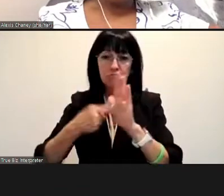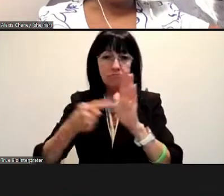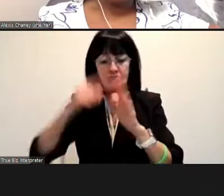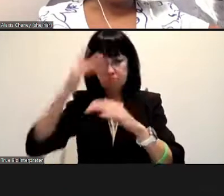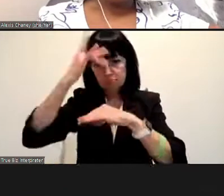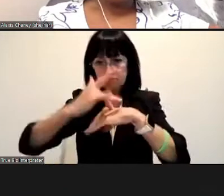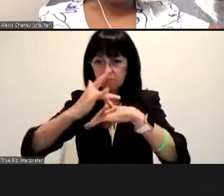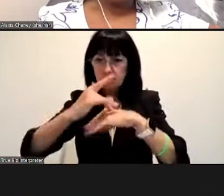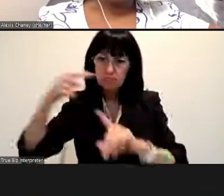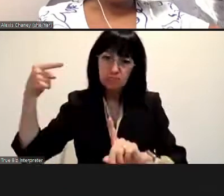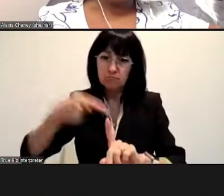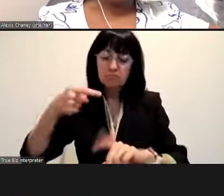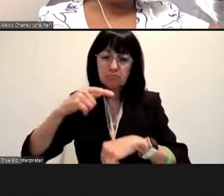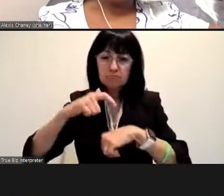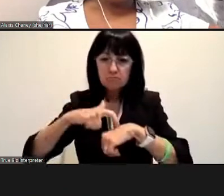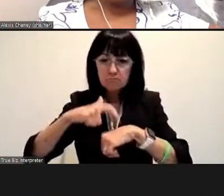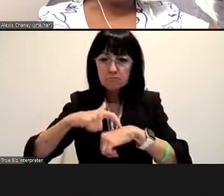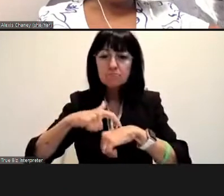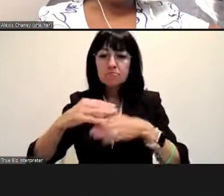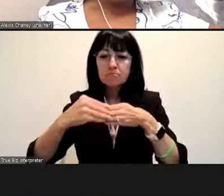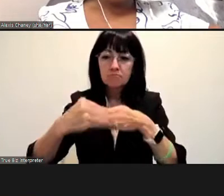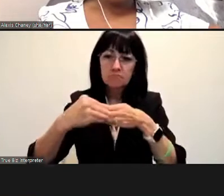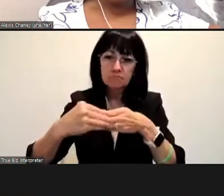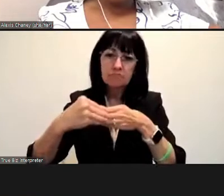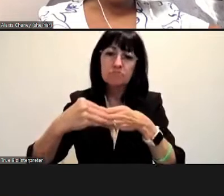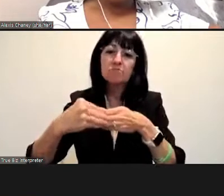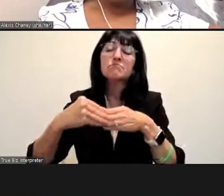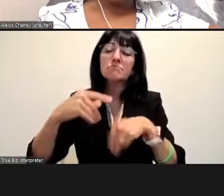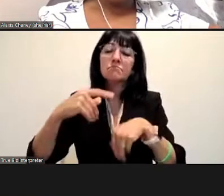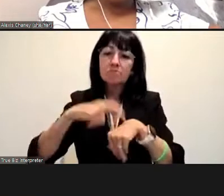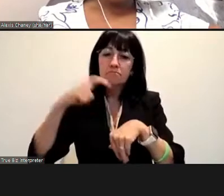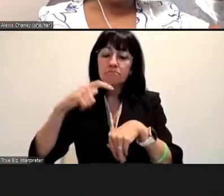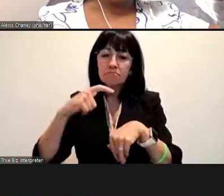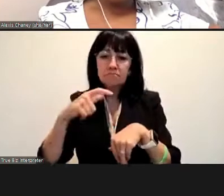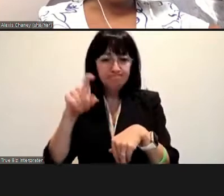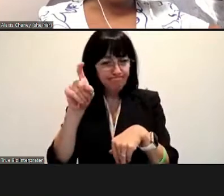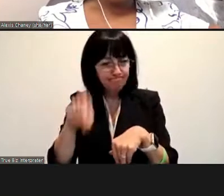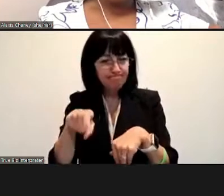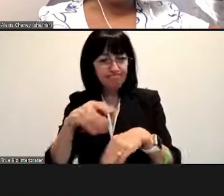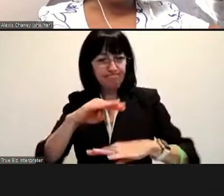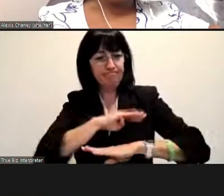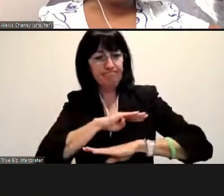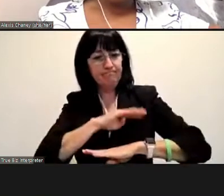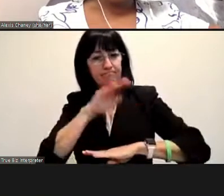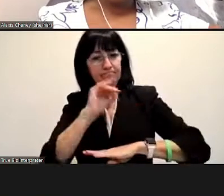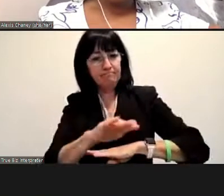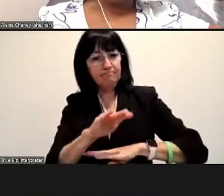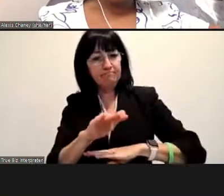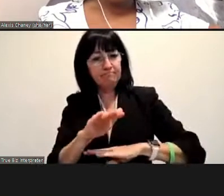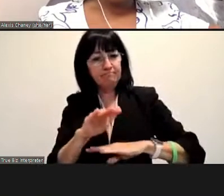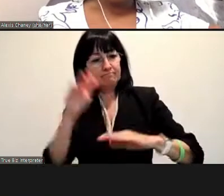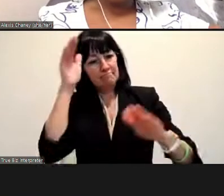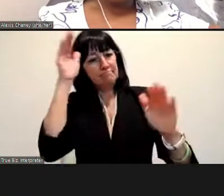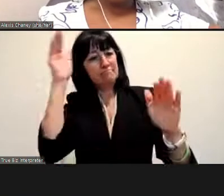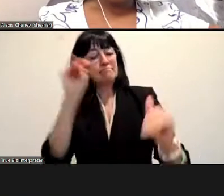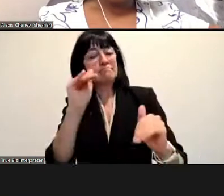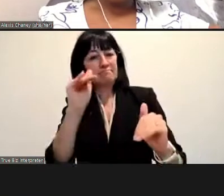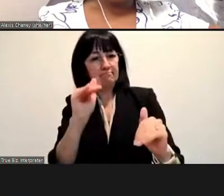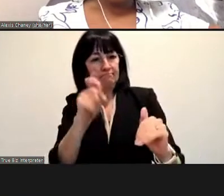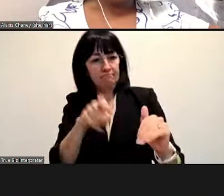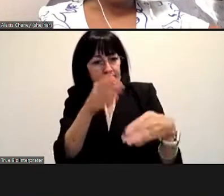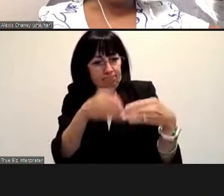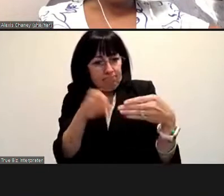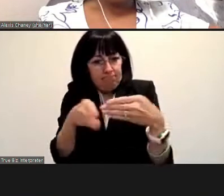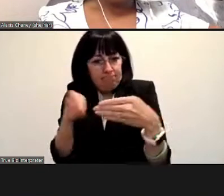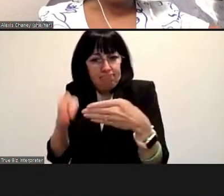being driven through the kind of meeting a specific expectation of efficiency. And so